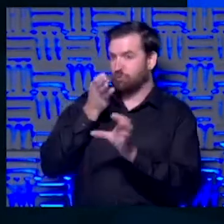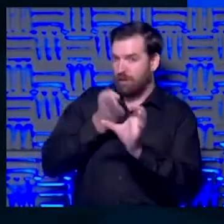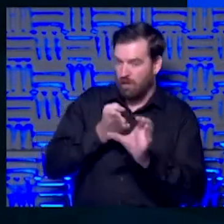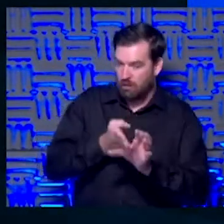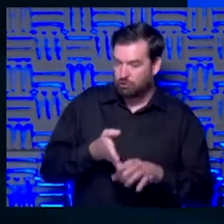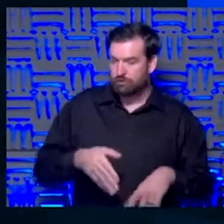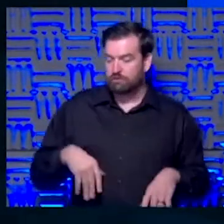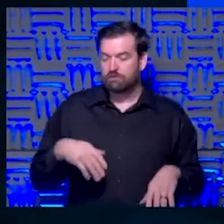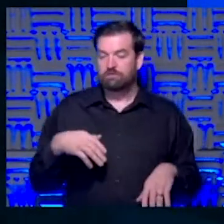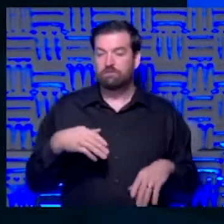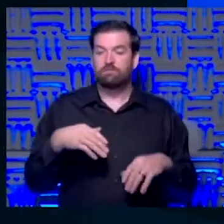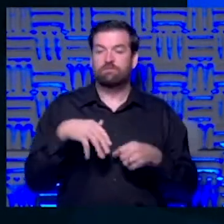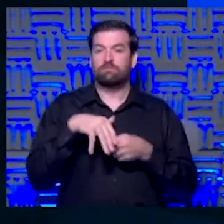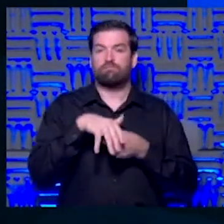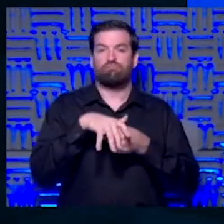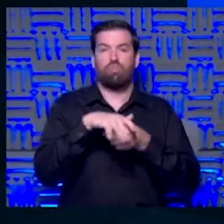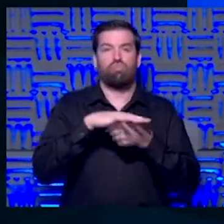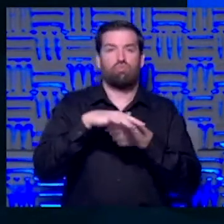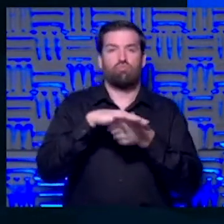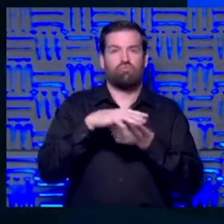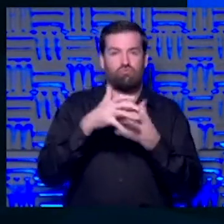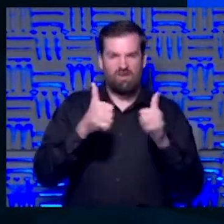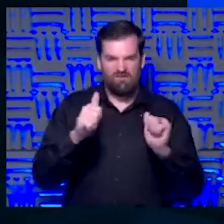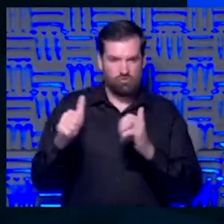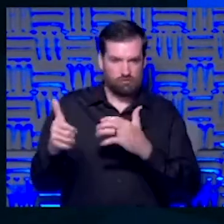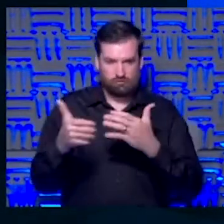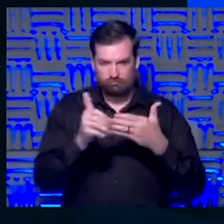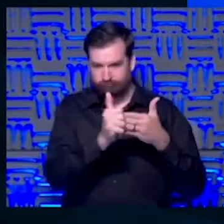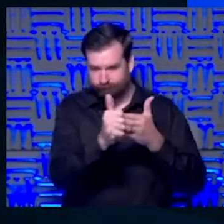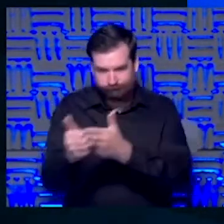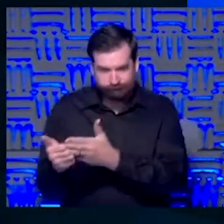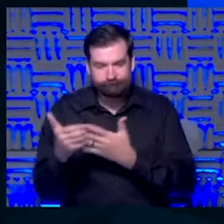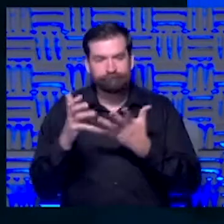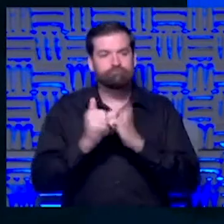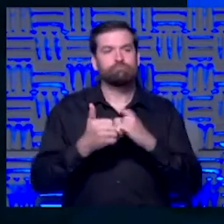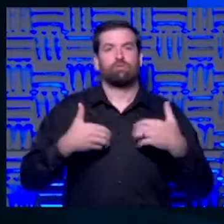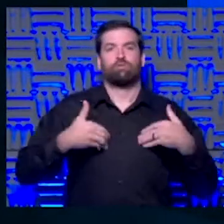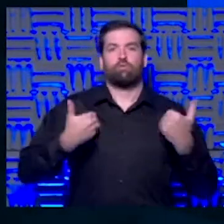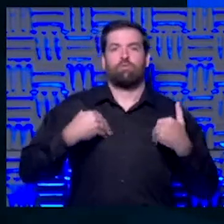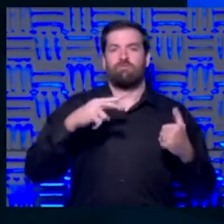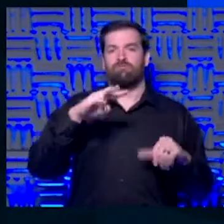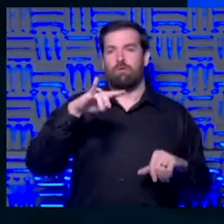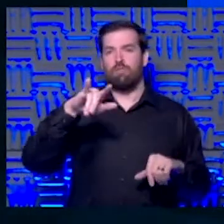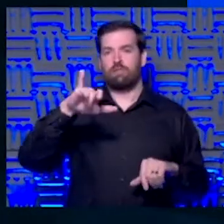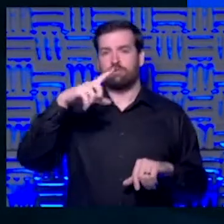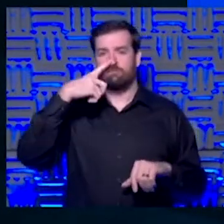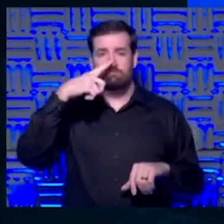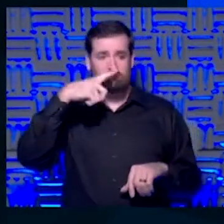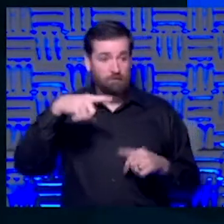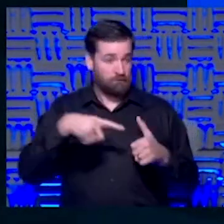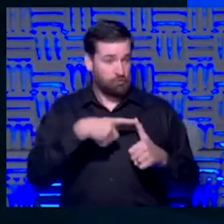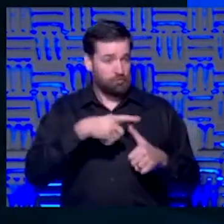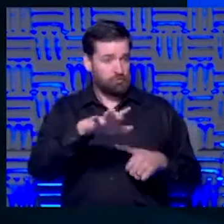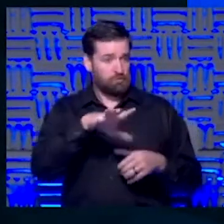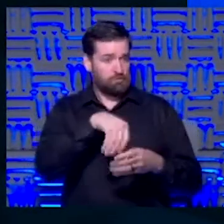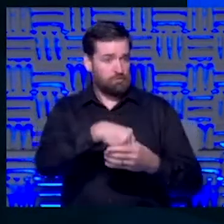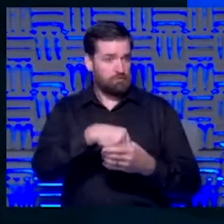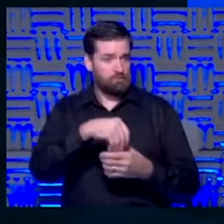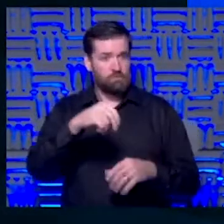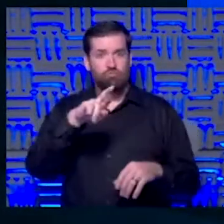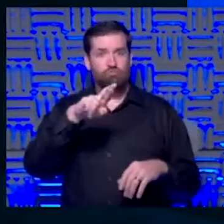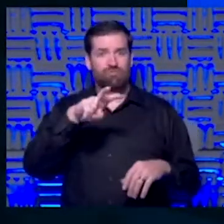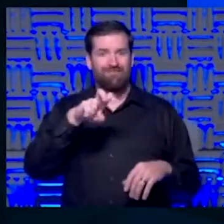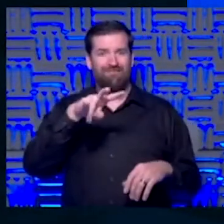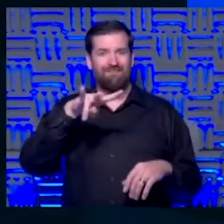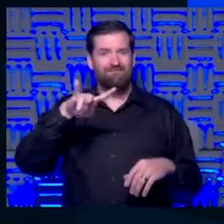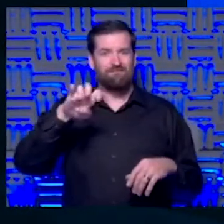leading the local efforts to address youth violence. So could you tell us about, well, first, just your participation with the Revive